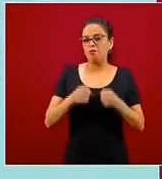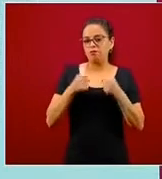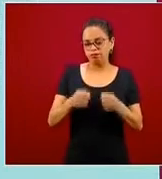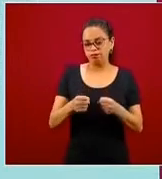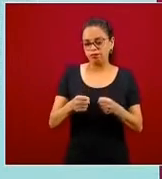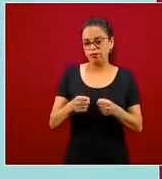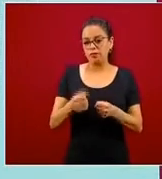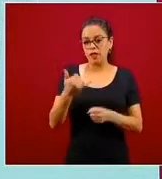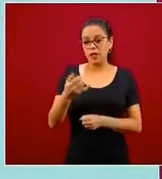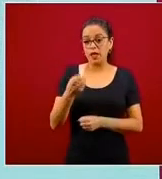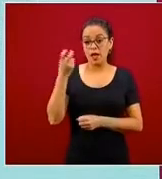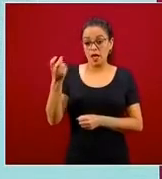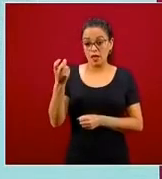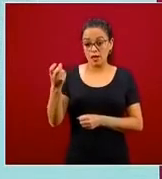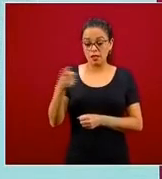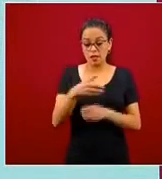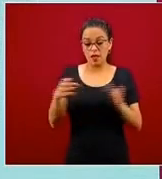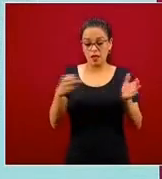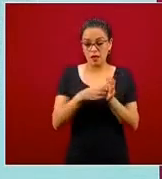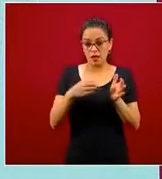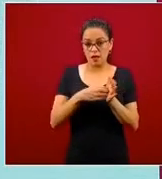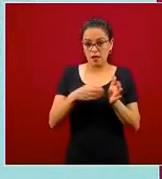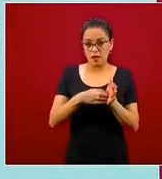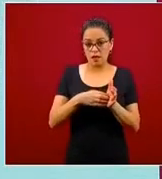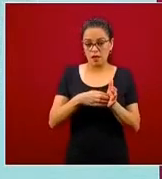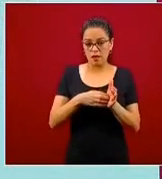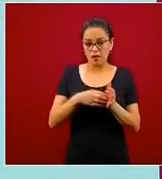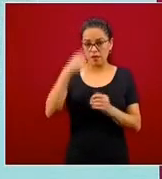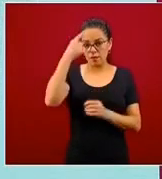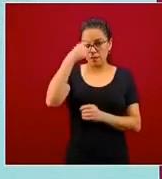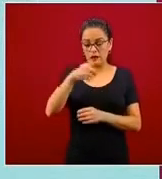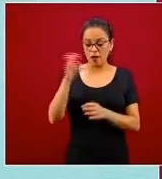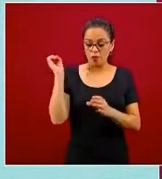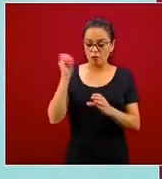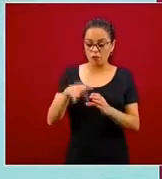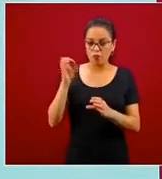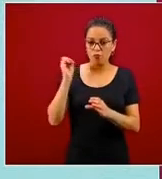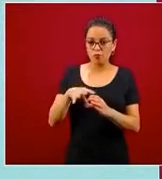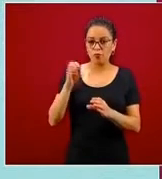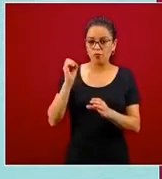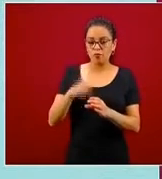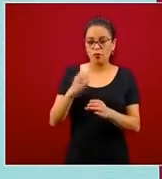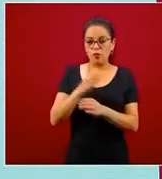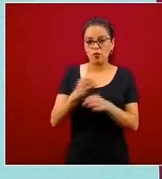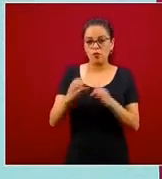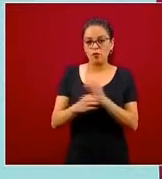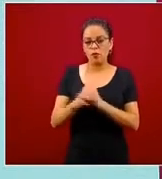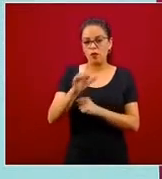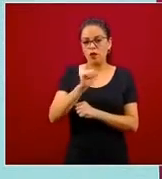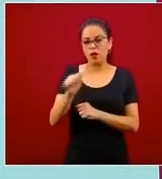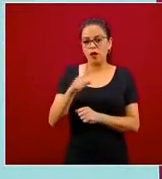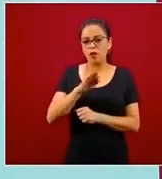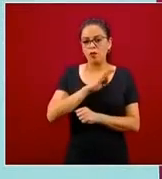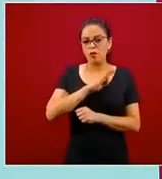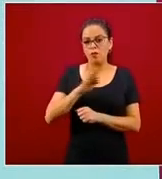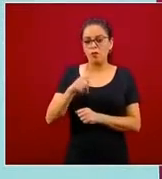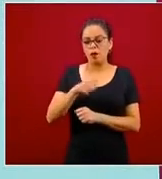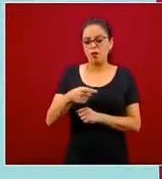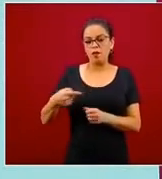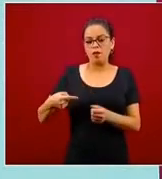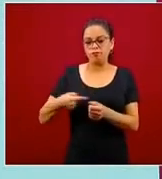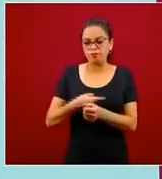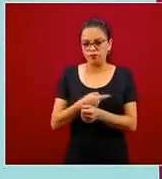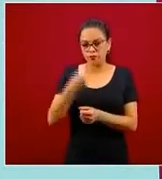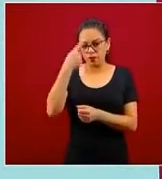es el tipo de cardboard that have caja en la special que se ponen resistant los objetos elements to them. punzocortantes que se This is where we utilizan en put el tratamiento